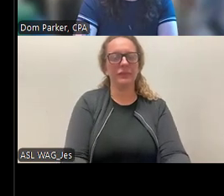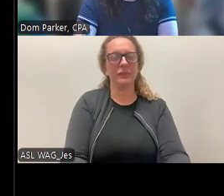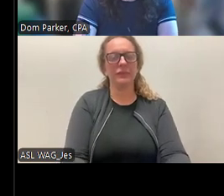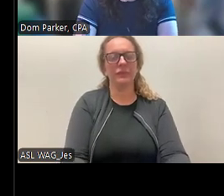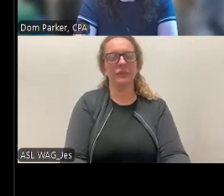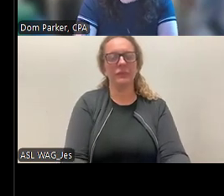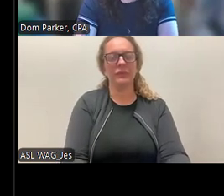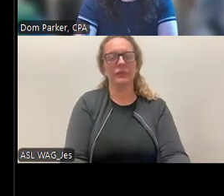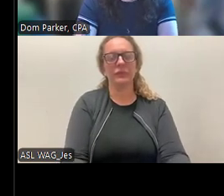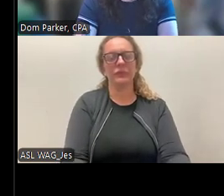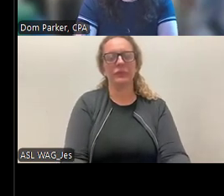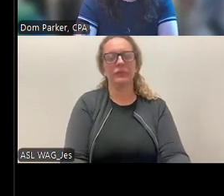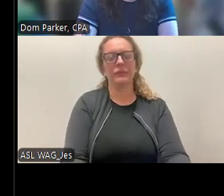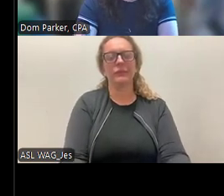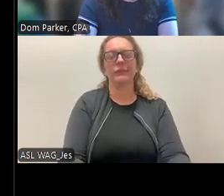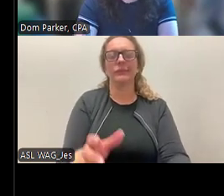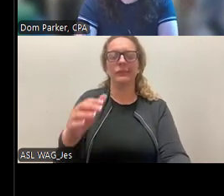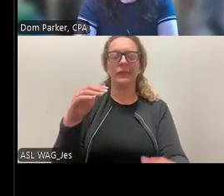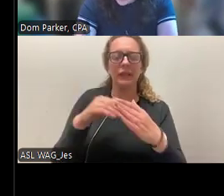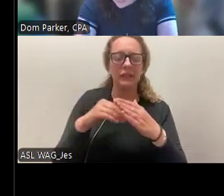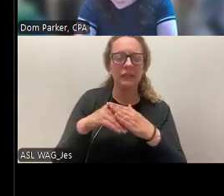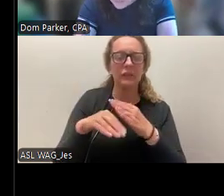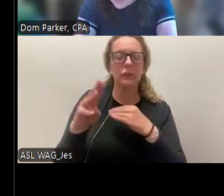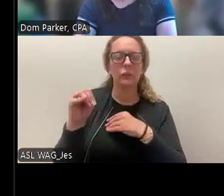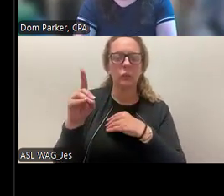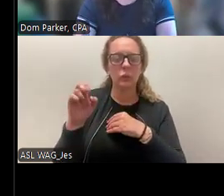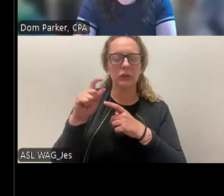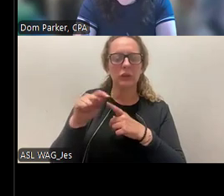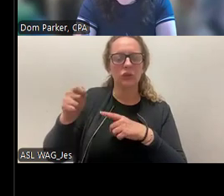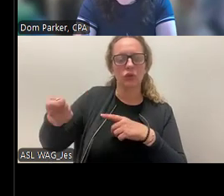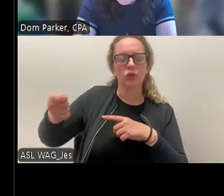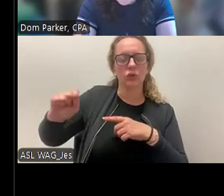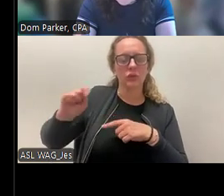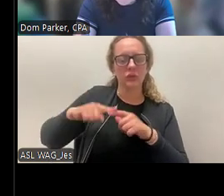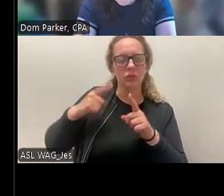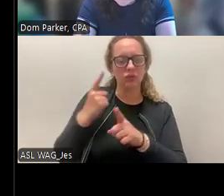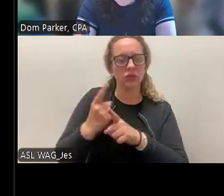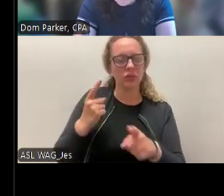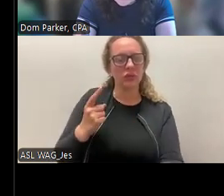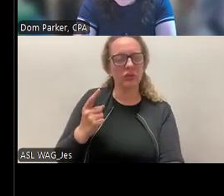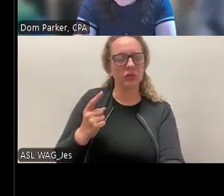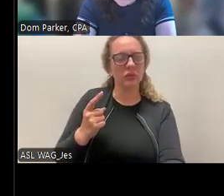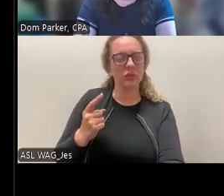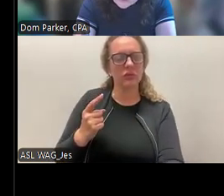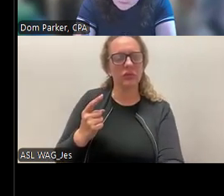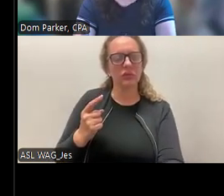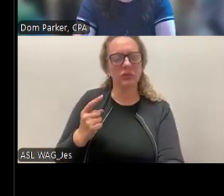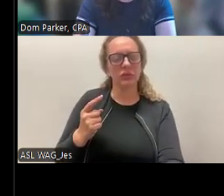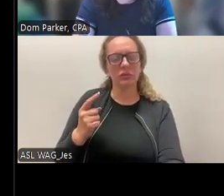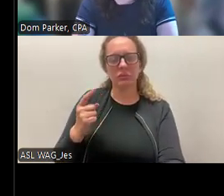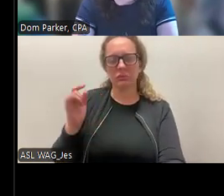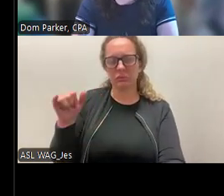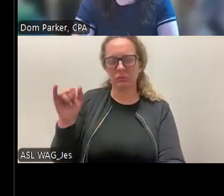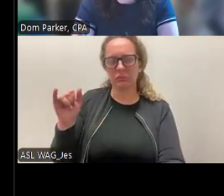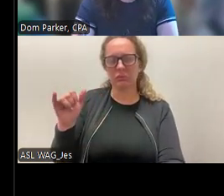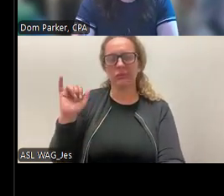So having accessibility modes that can toggle on and off, is that? I think that's how I understood it.